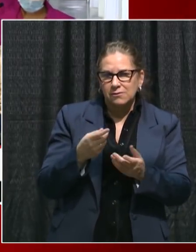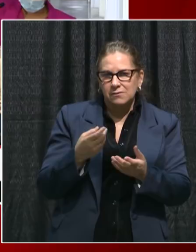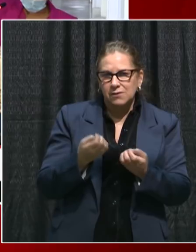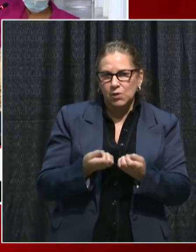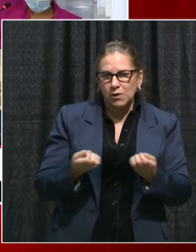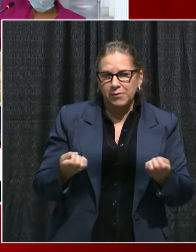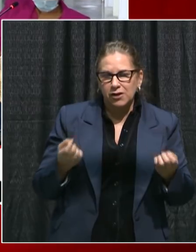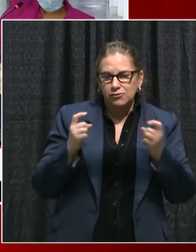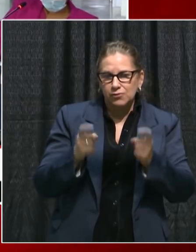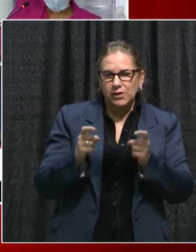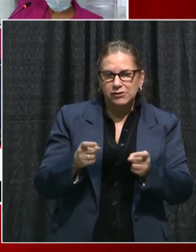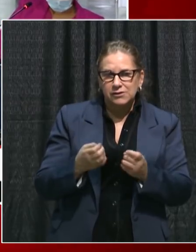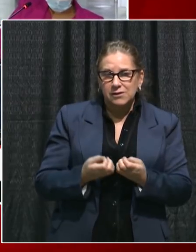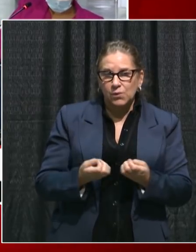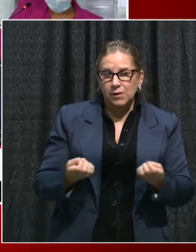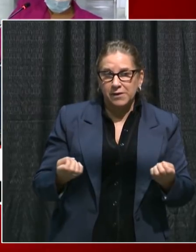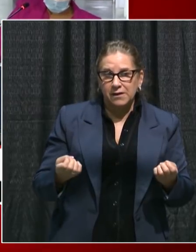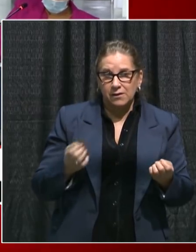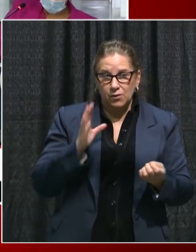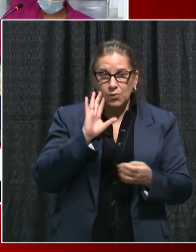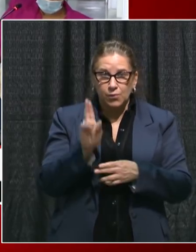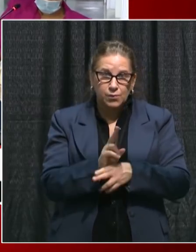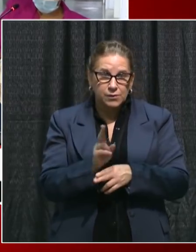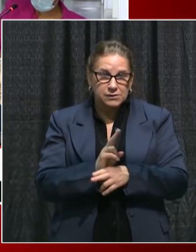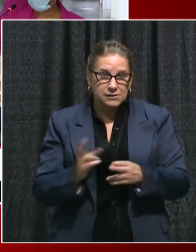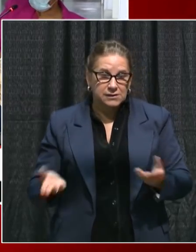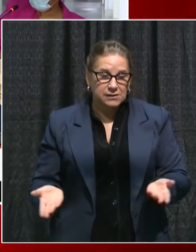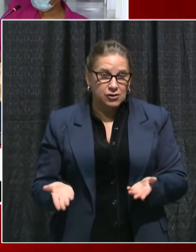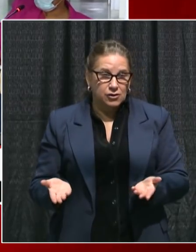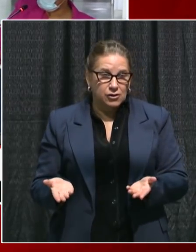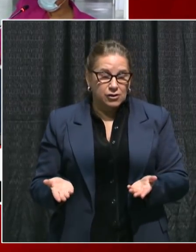be stocked and utilised here at the facility?